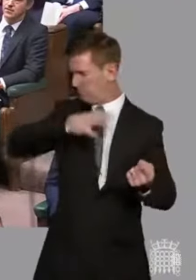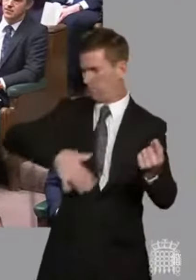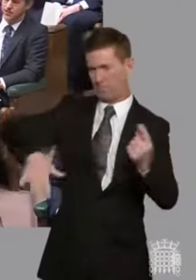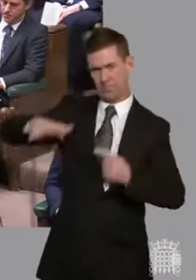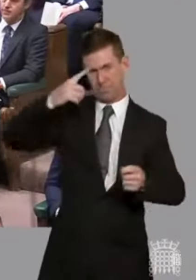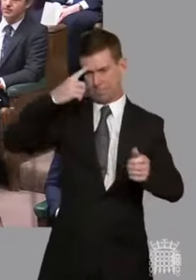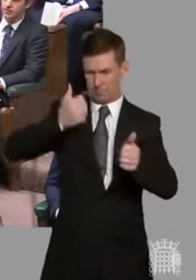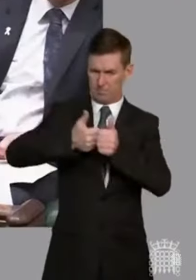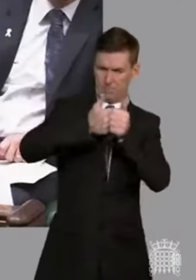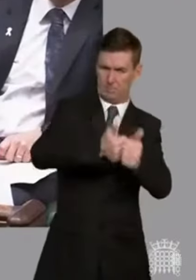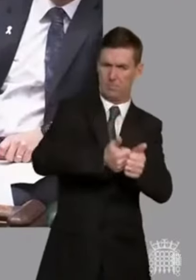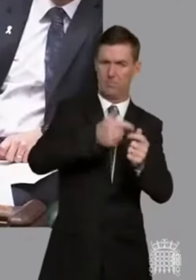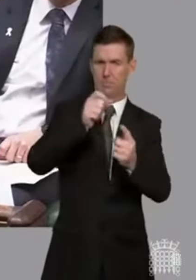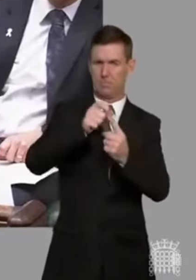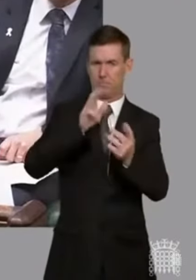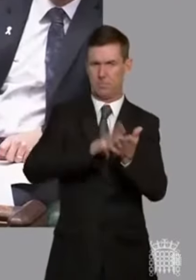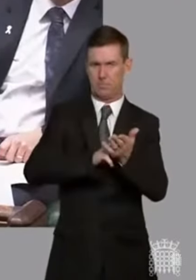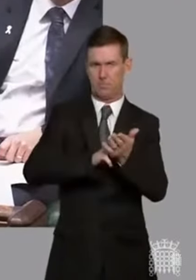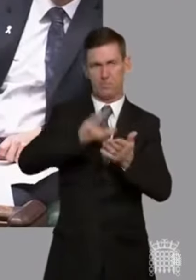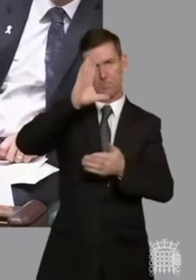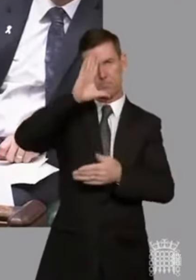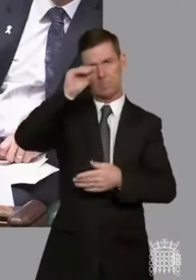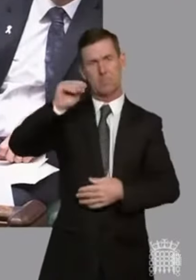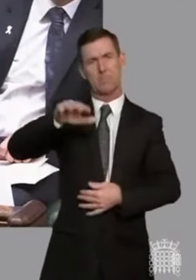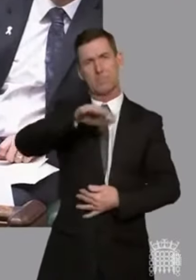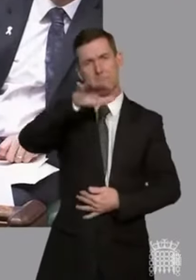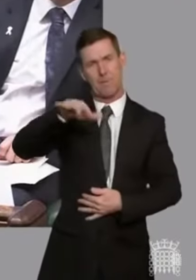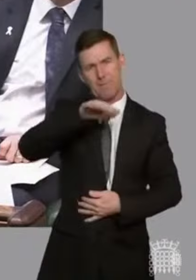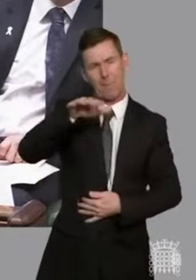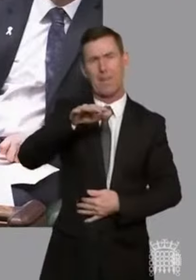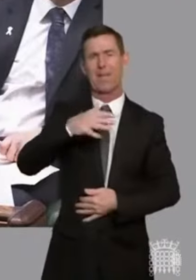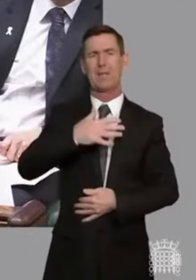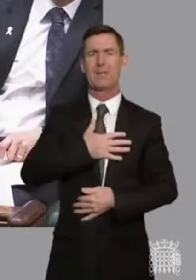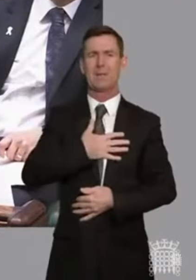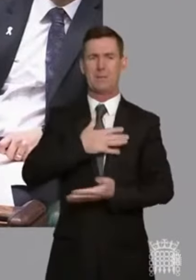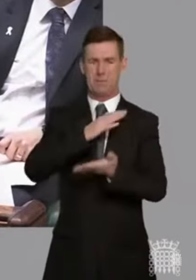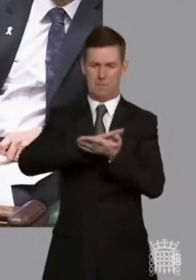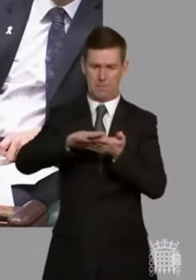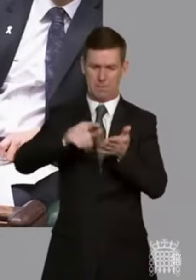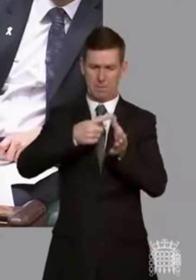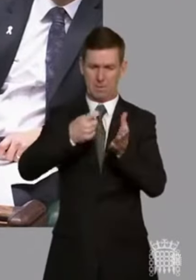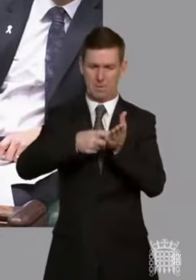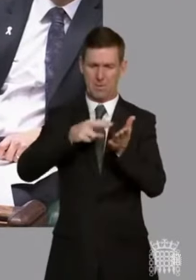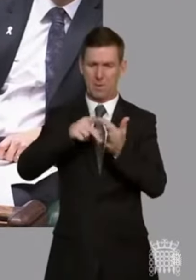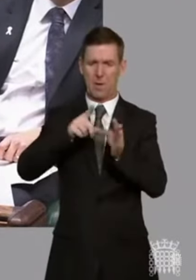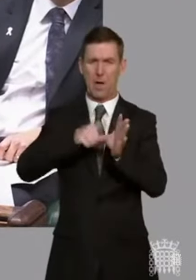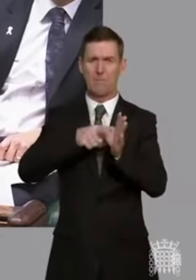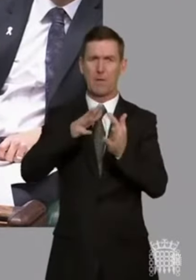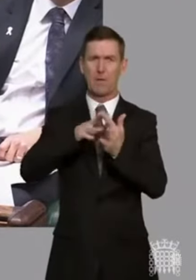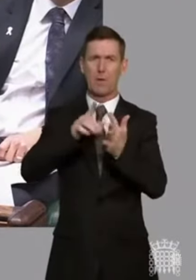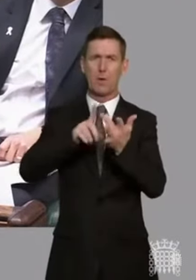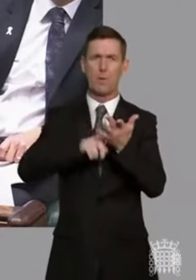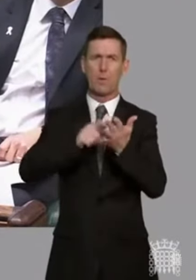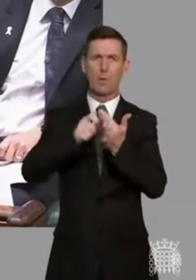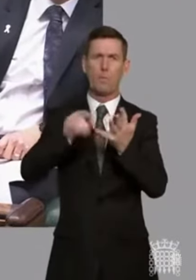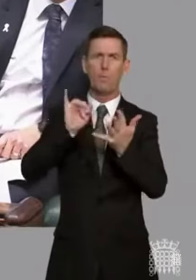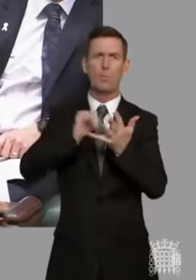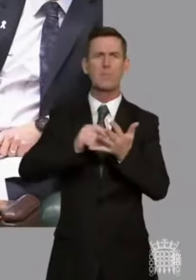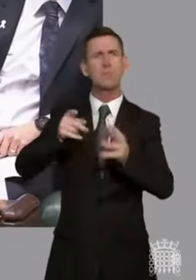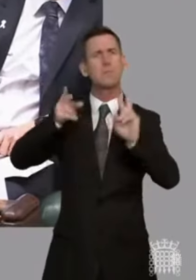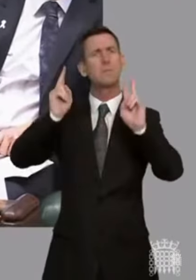all those who loved Harvey Wilbus after his tragic and senseless death on Monday. I